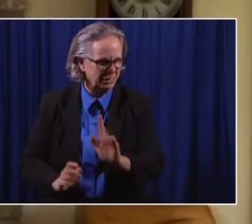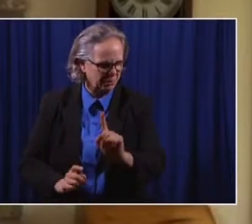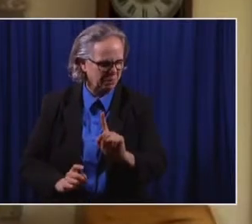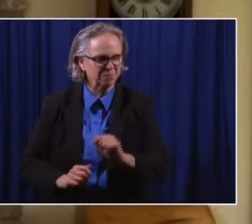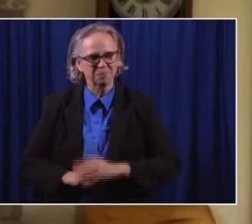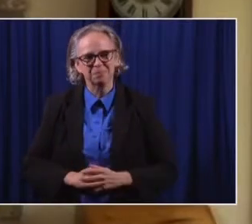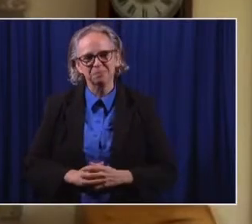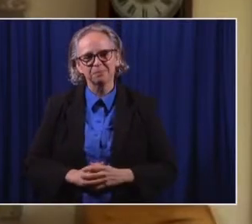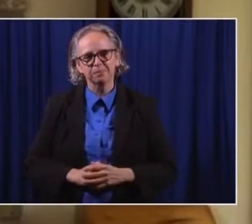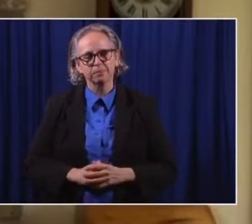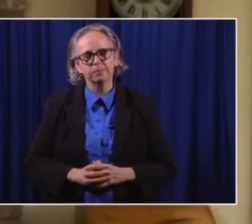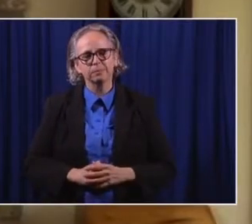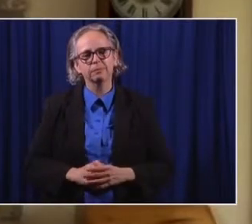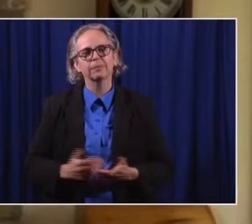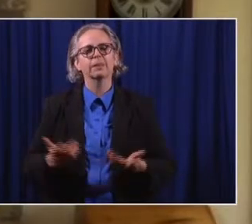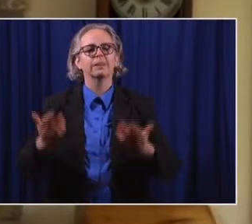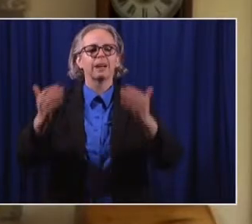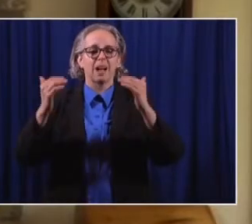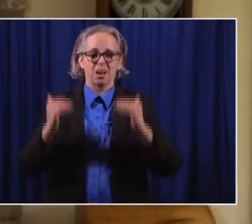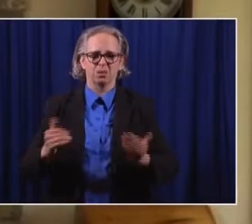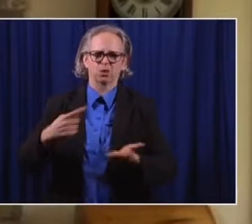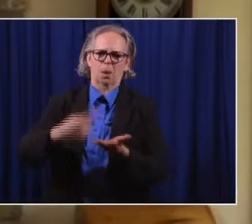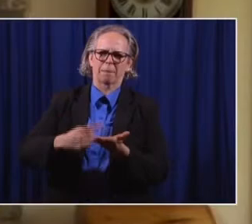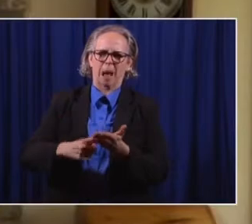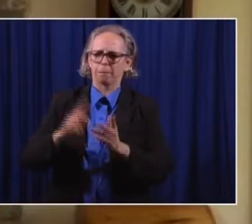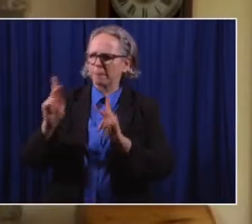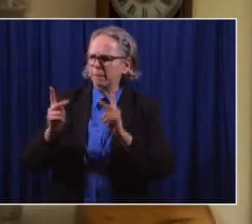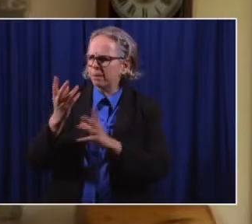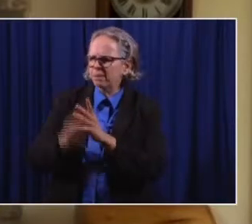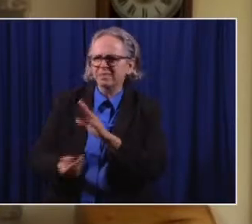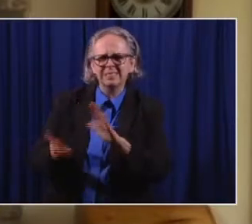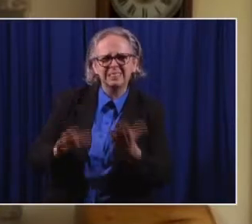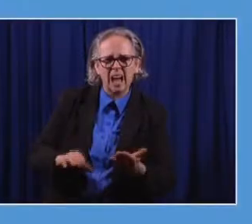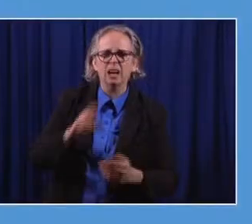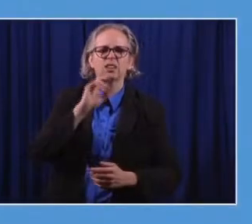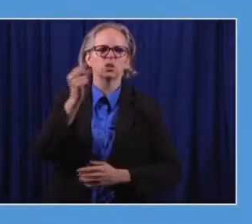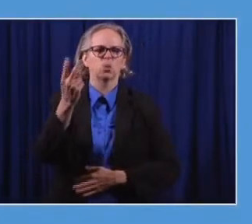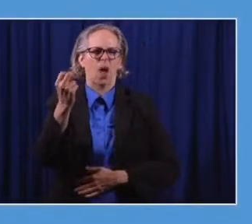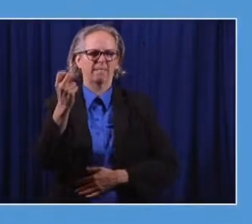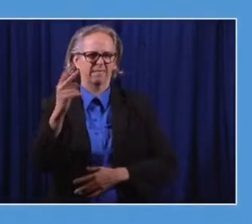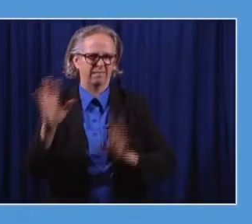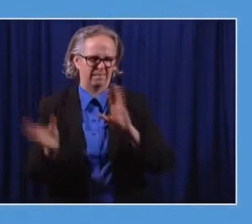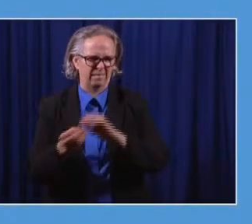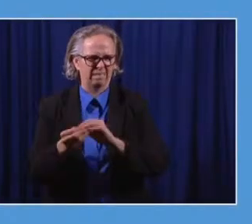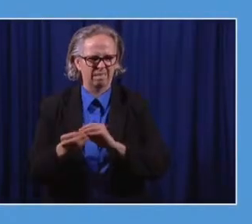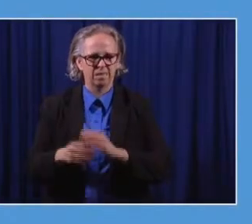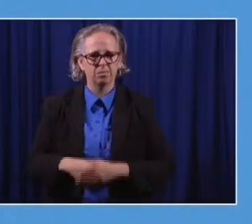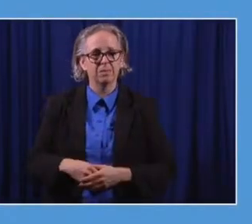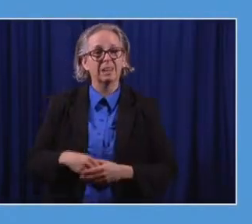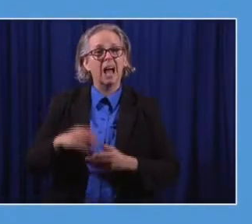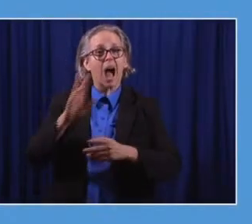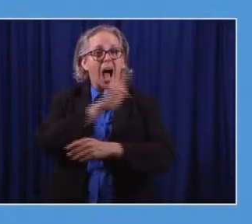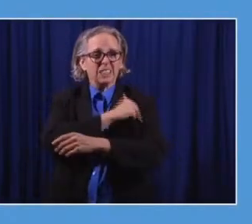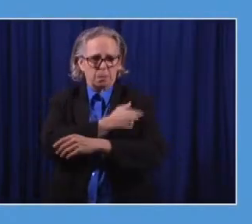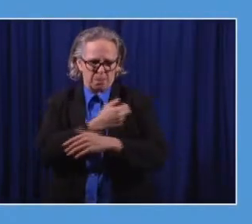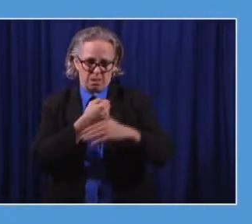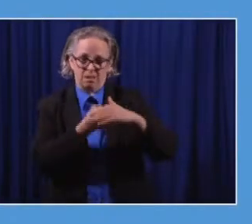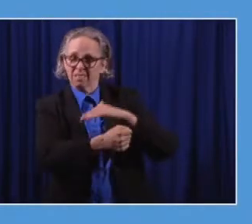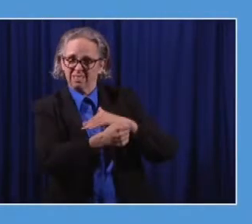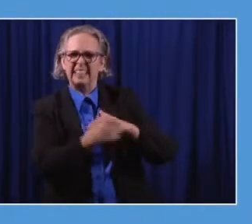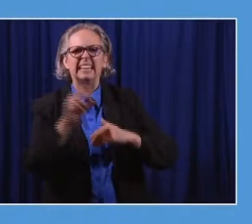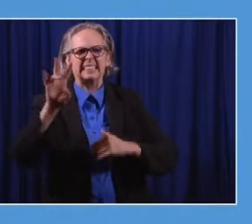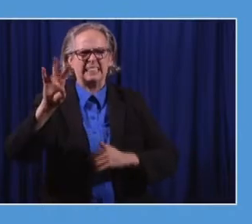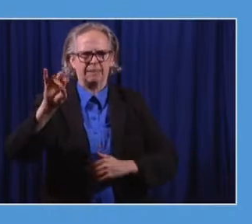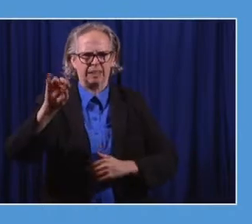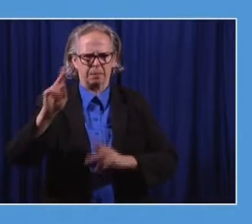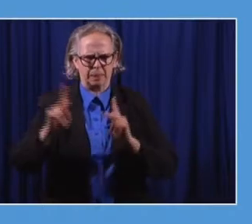We also have 12 deaths reported yesterday. Additionally, there were 70 new hospitalizations and 11 new ICU admissions